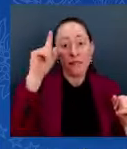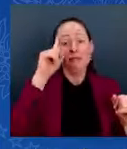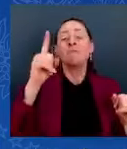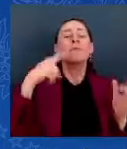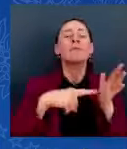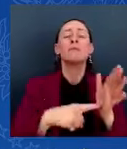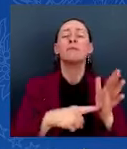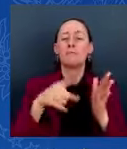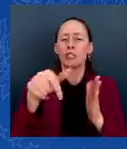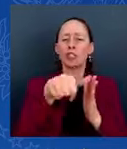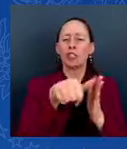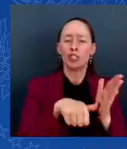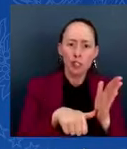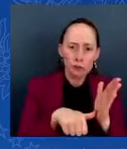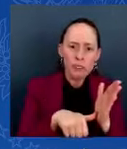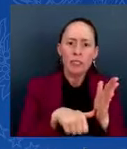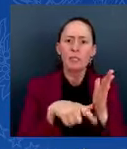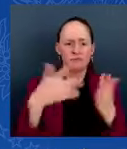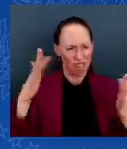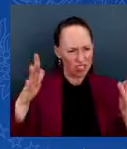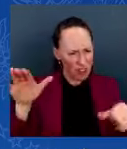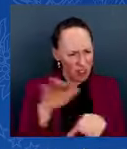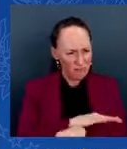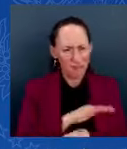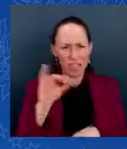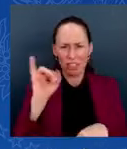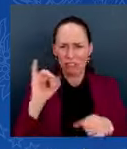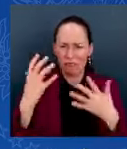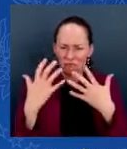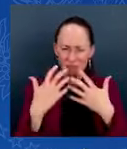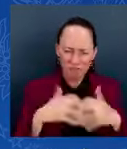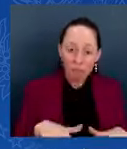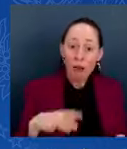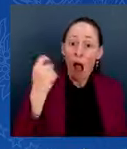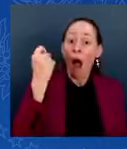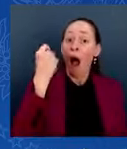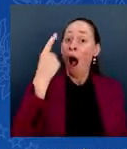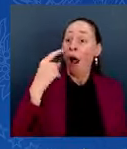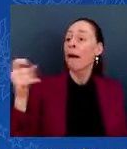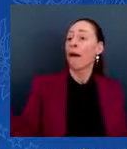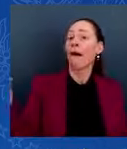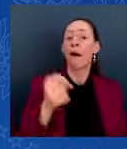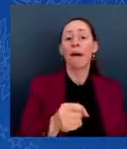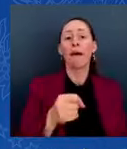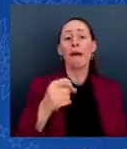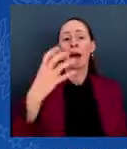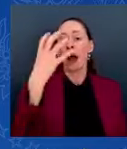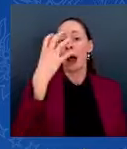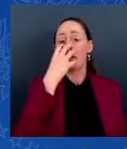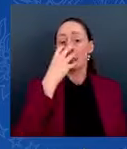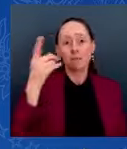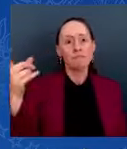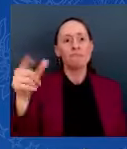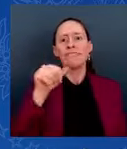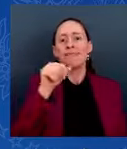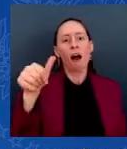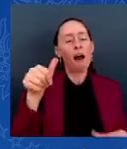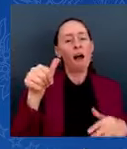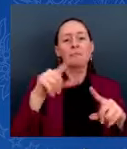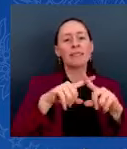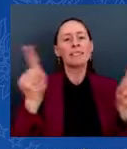his network, you're going to get a surprise bill for another $1,000. Well, we're stopping that too.